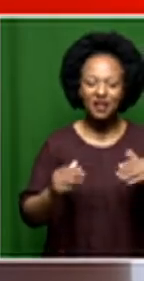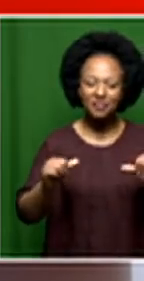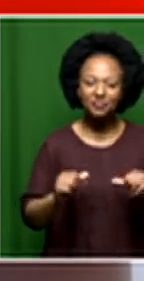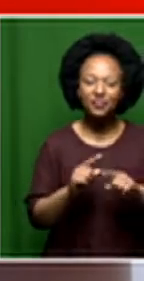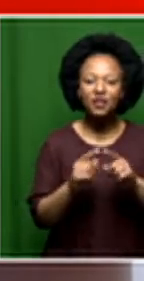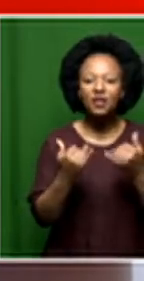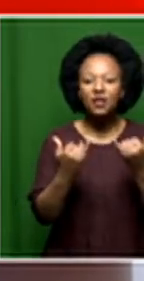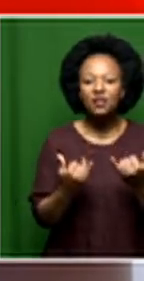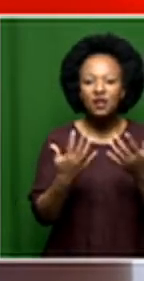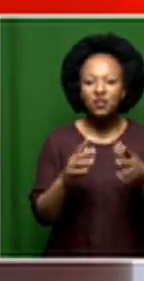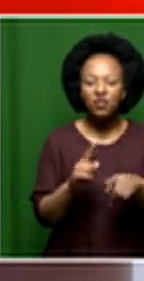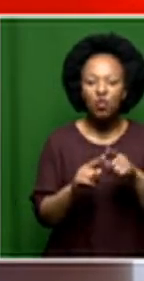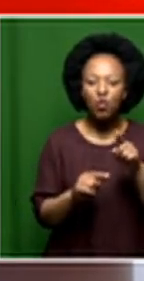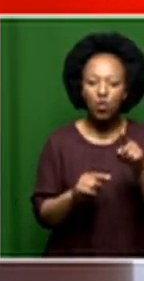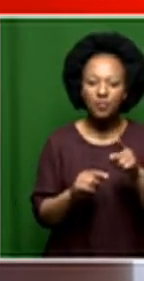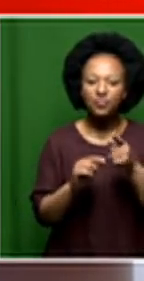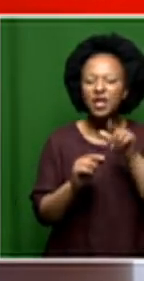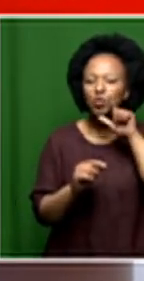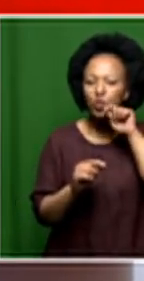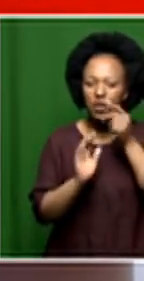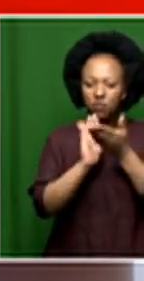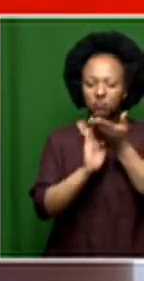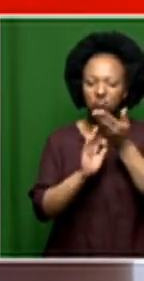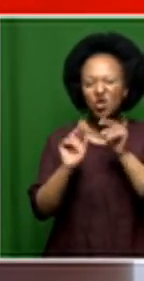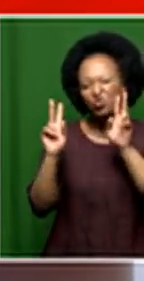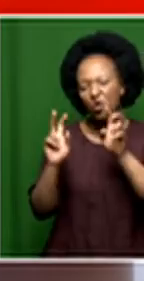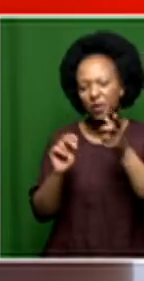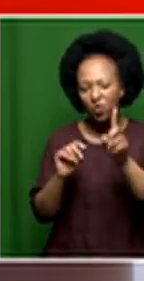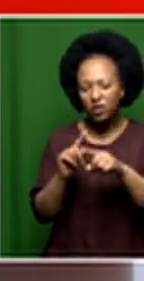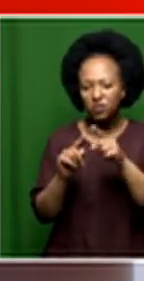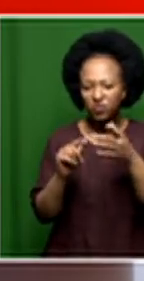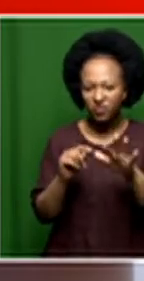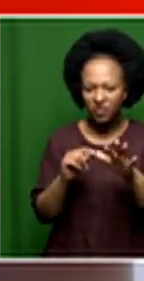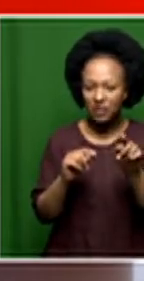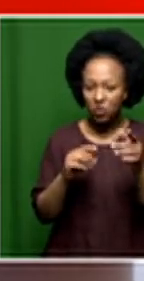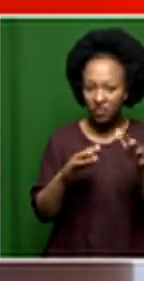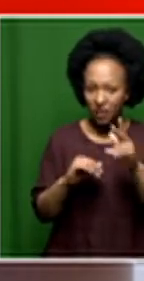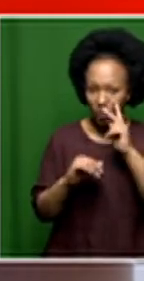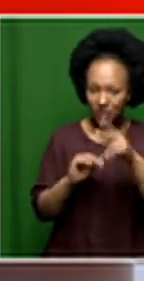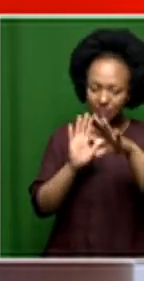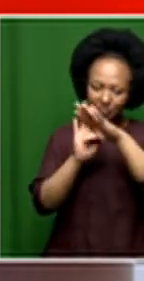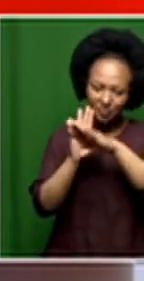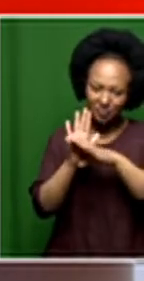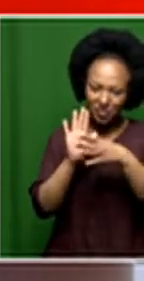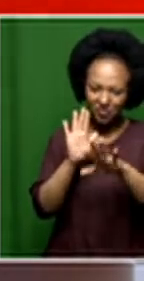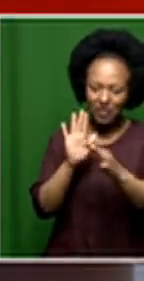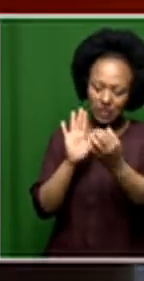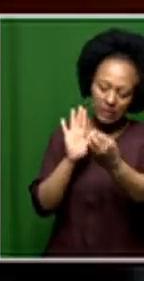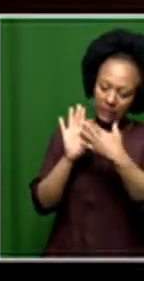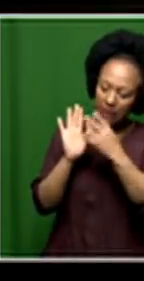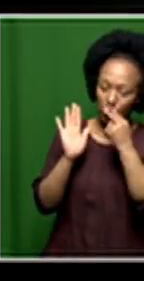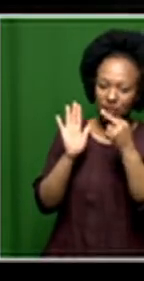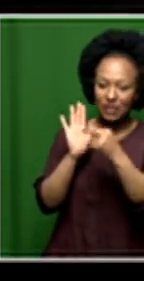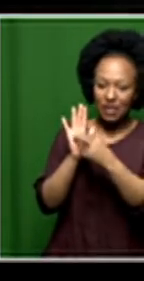The trending topics now, it's almost 25 minutes past six. So this is the list that we've seen as we woke up first this morning. So I